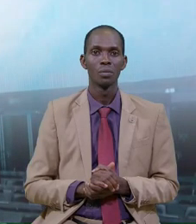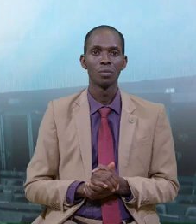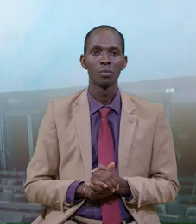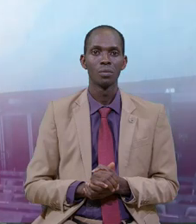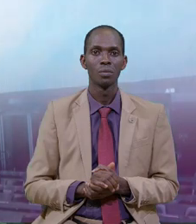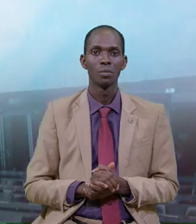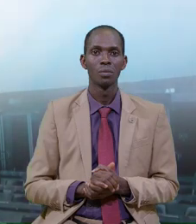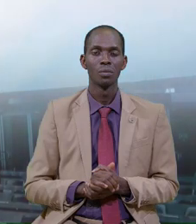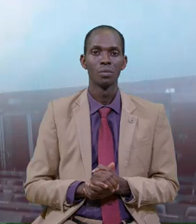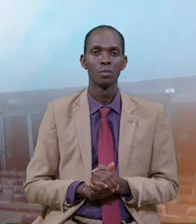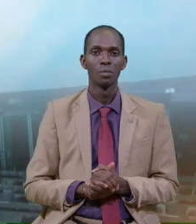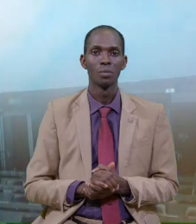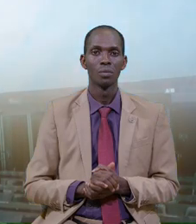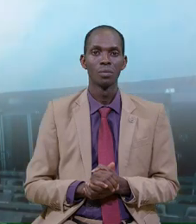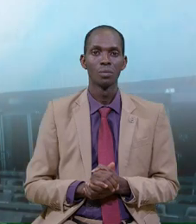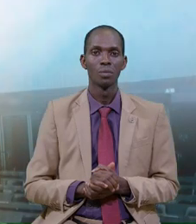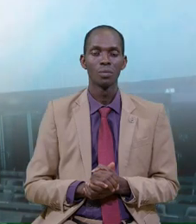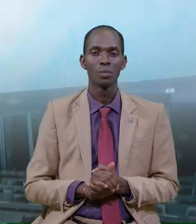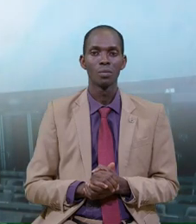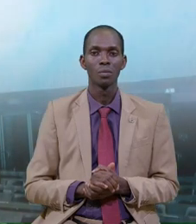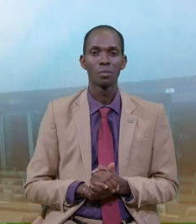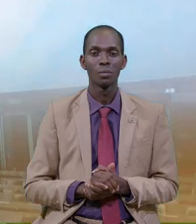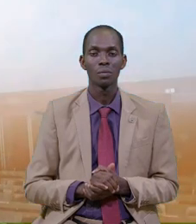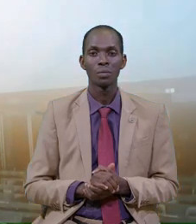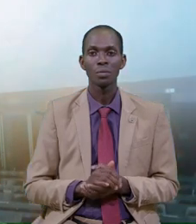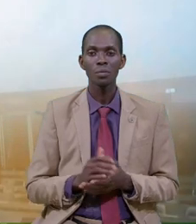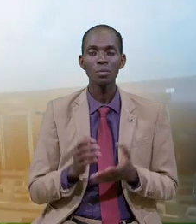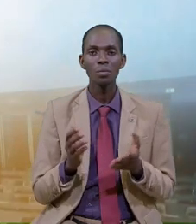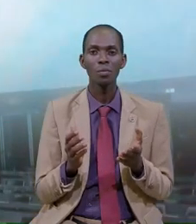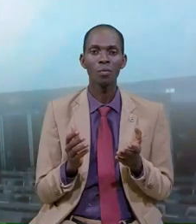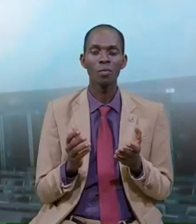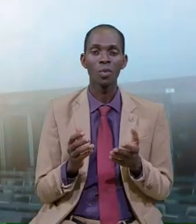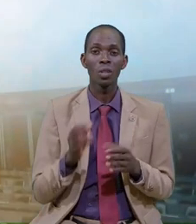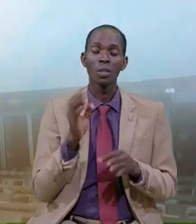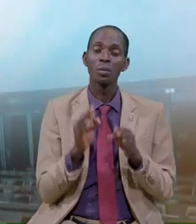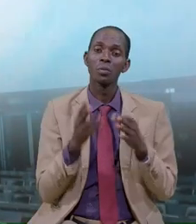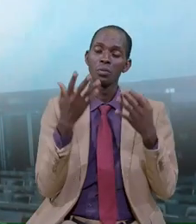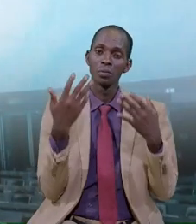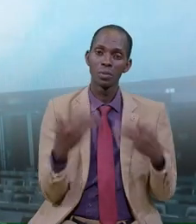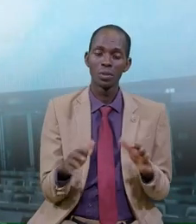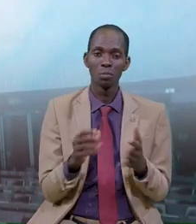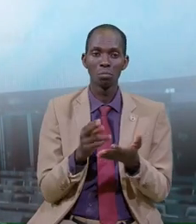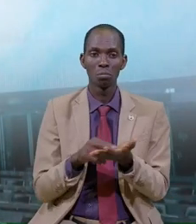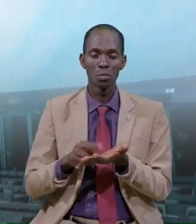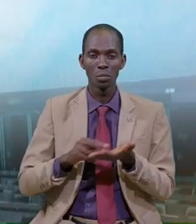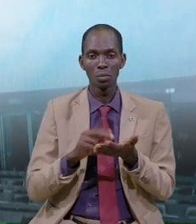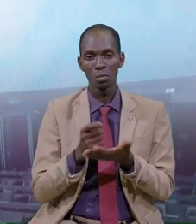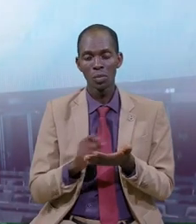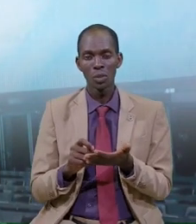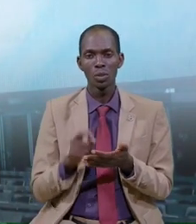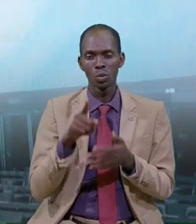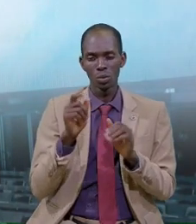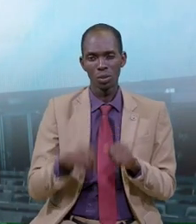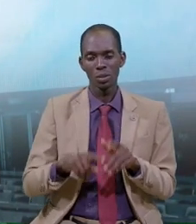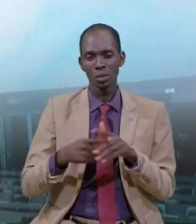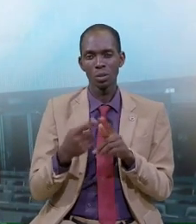So, if you are a counselor, you have finished your part, please let's know about it. Some other mamma, church with